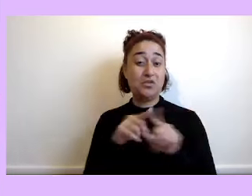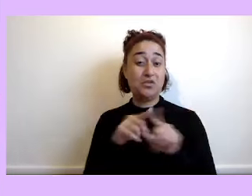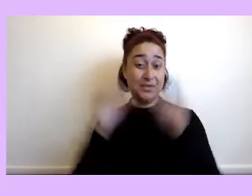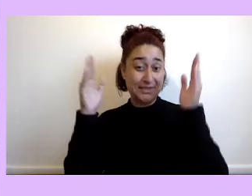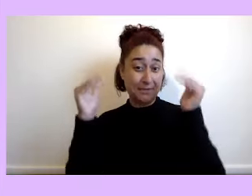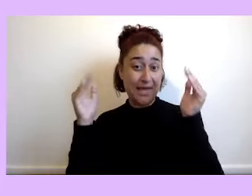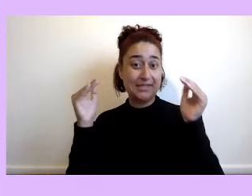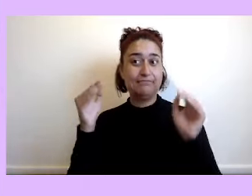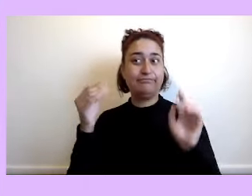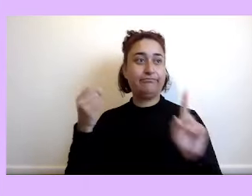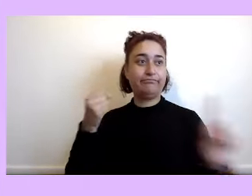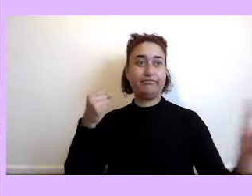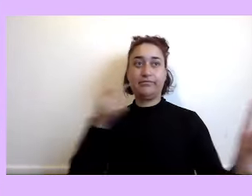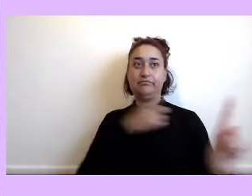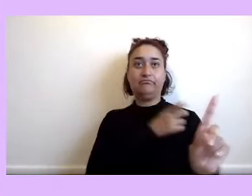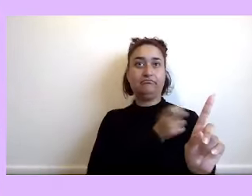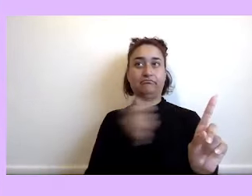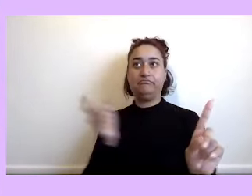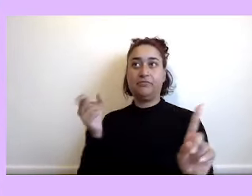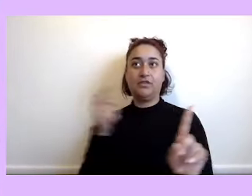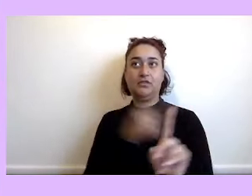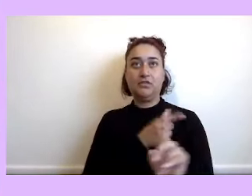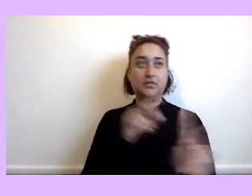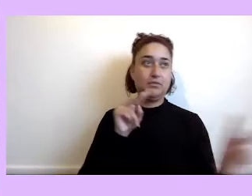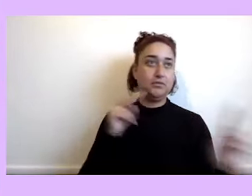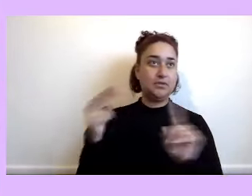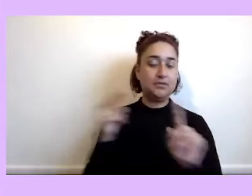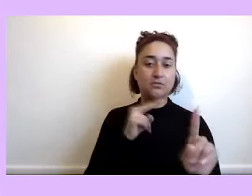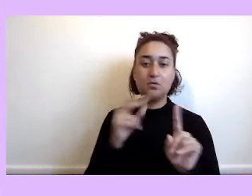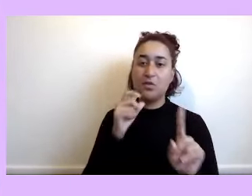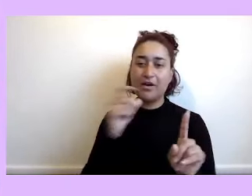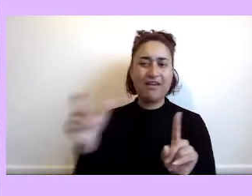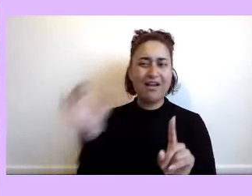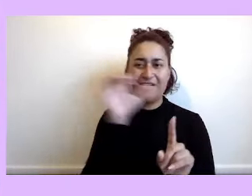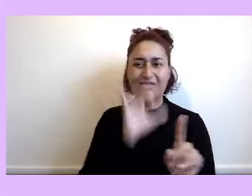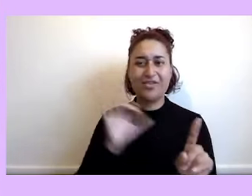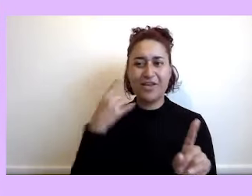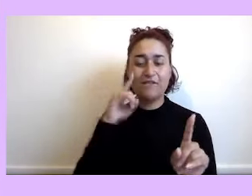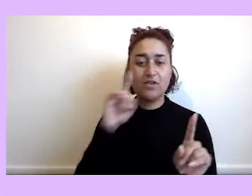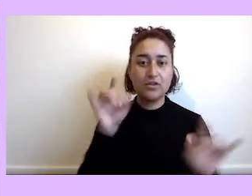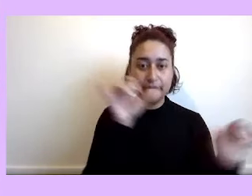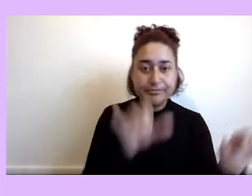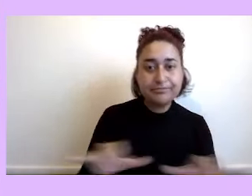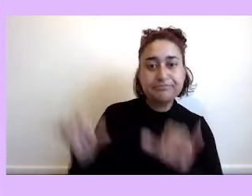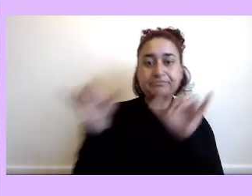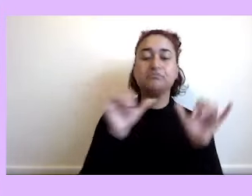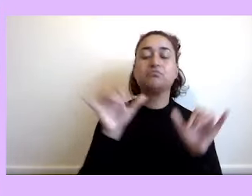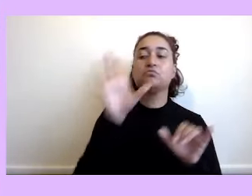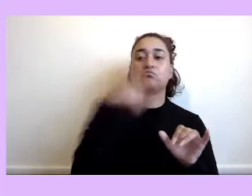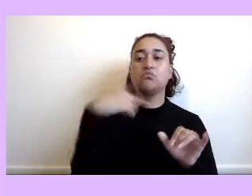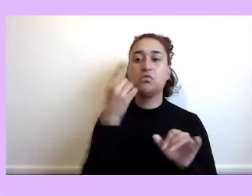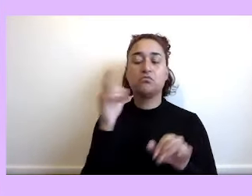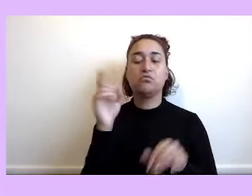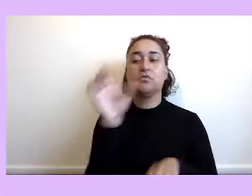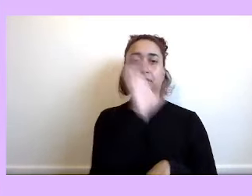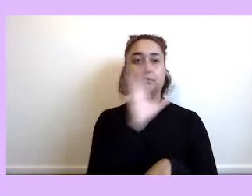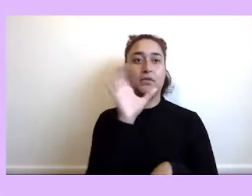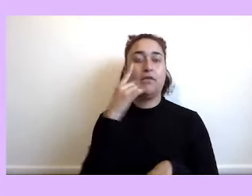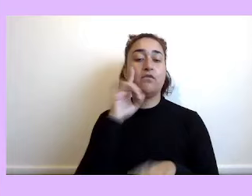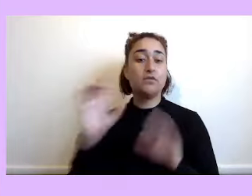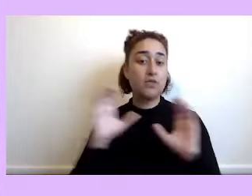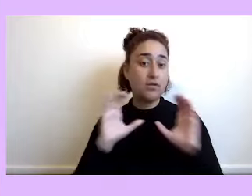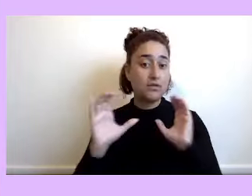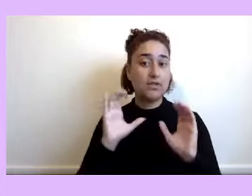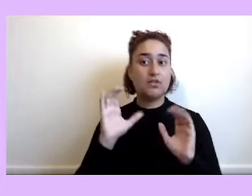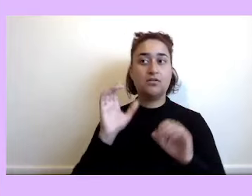takes on the questions. We're not looking for consensus. We're looking for a conversation in which people have their own particular points of